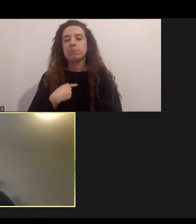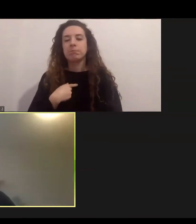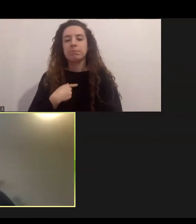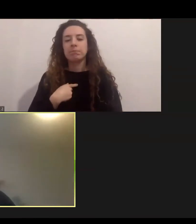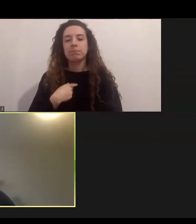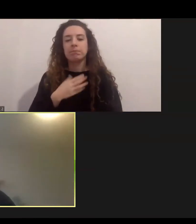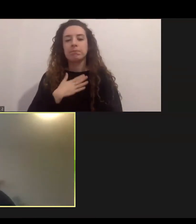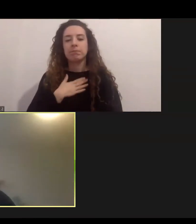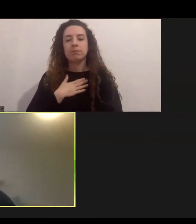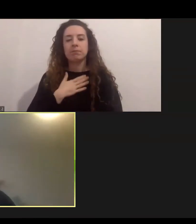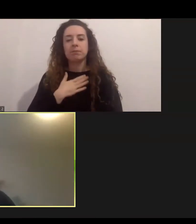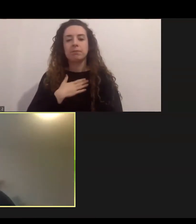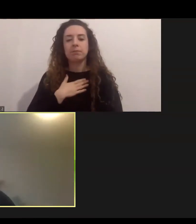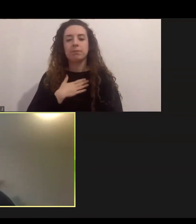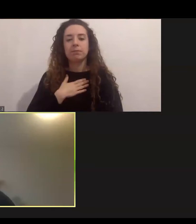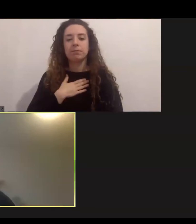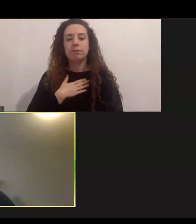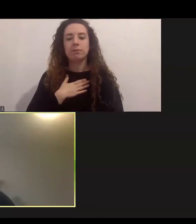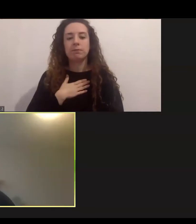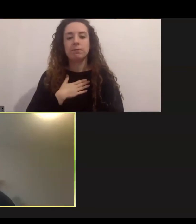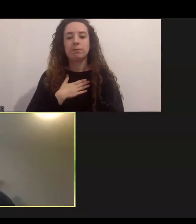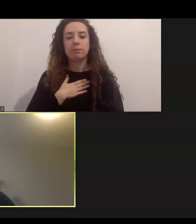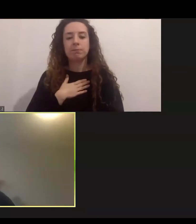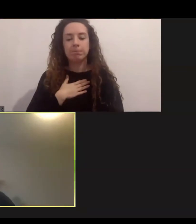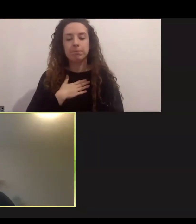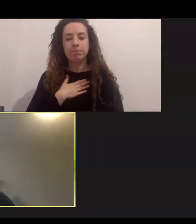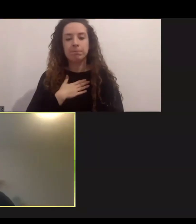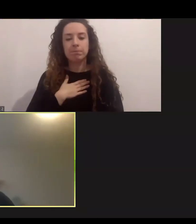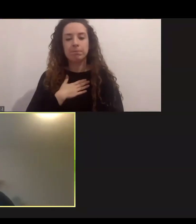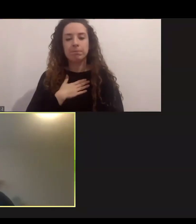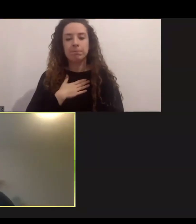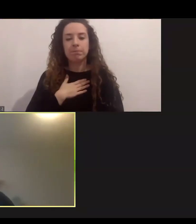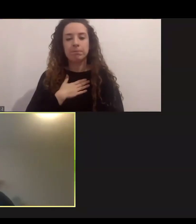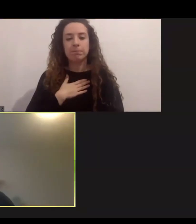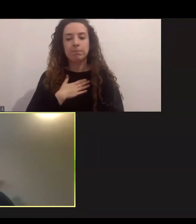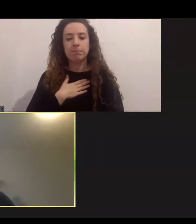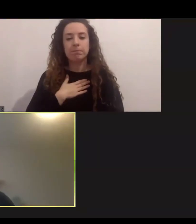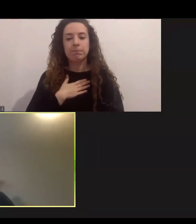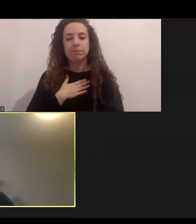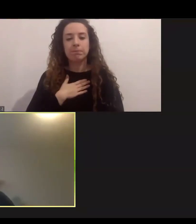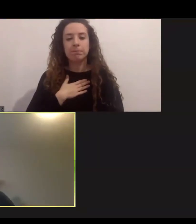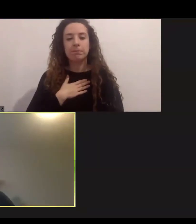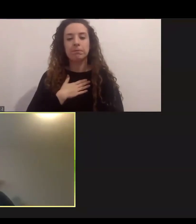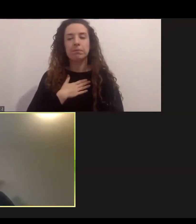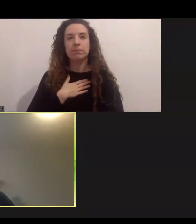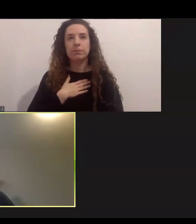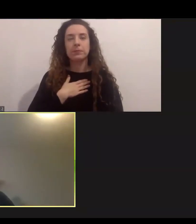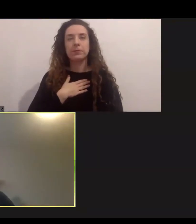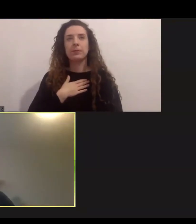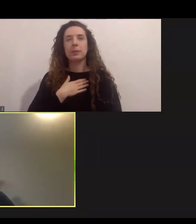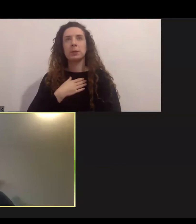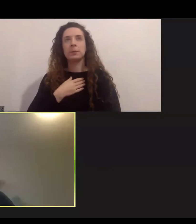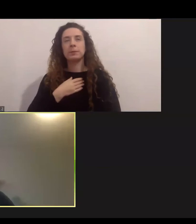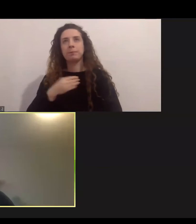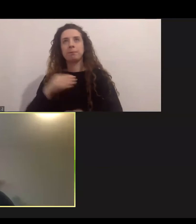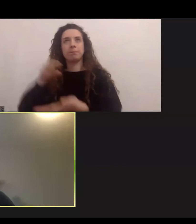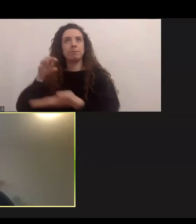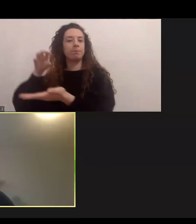question is, what do you prefer, the e-learning environment where you can do more or less